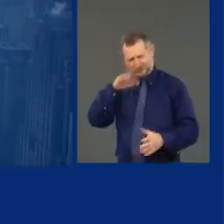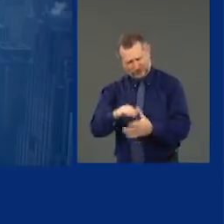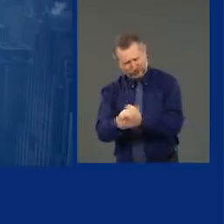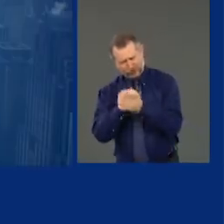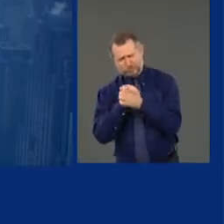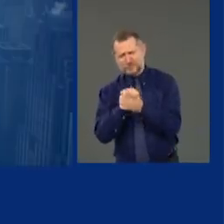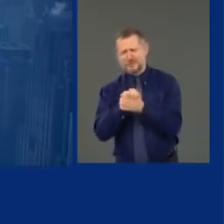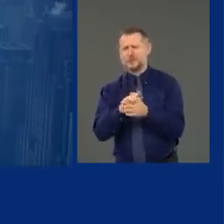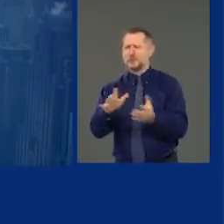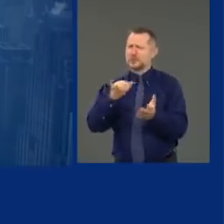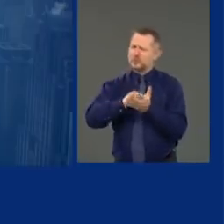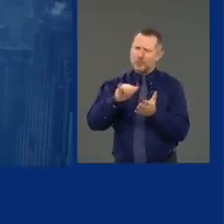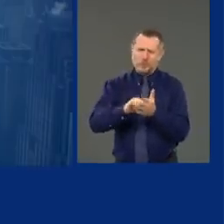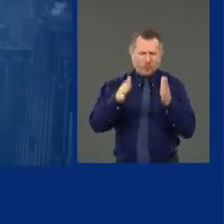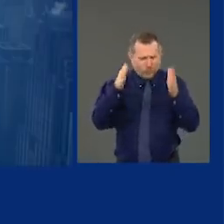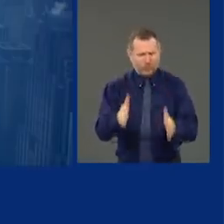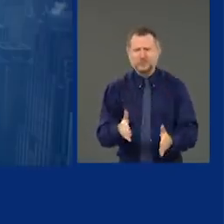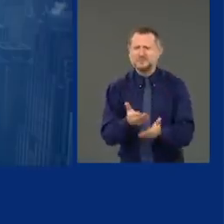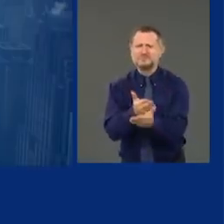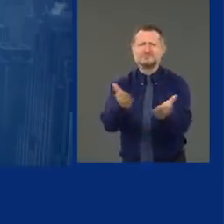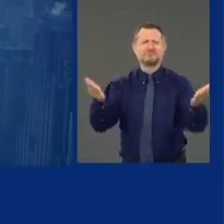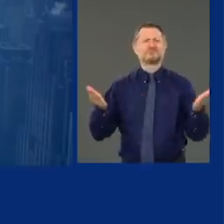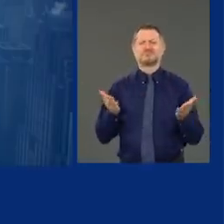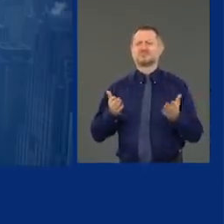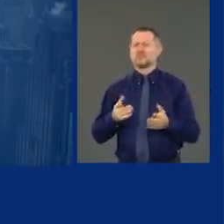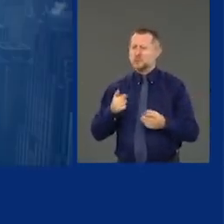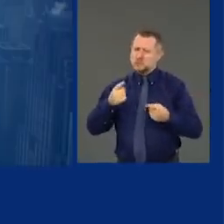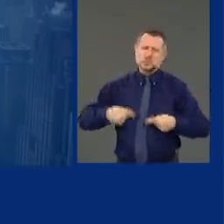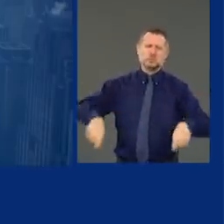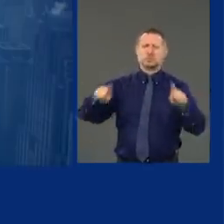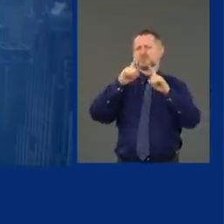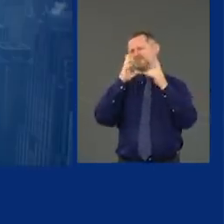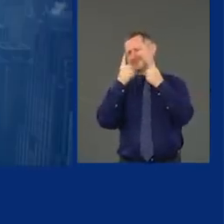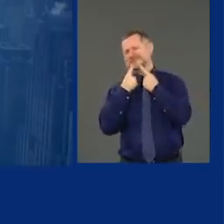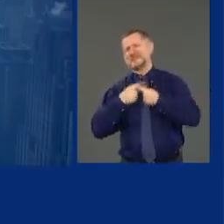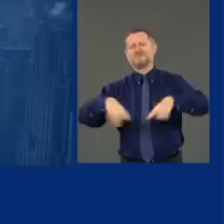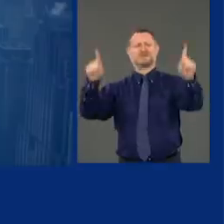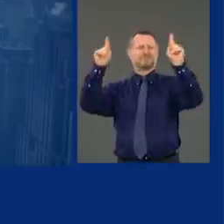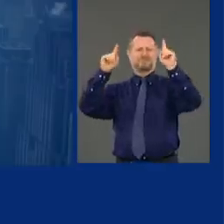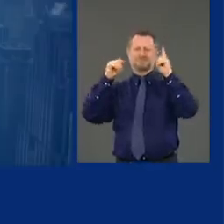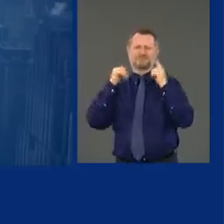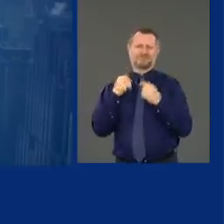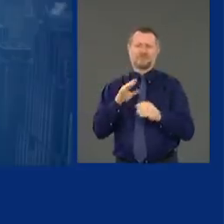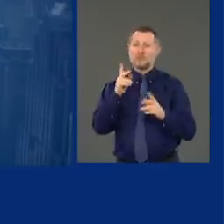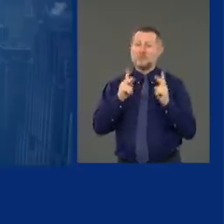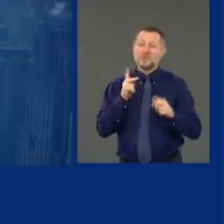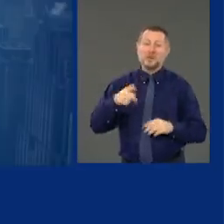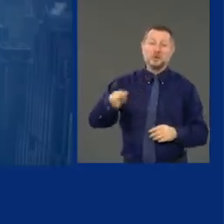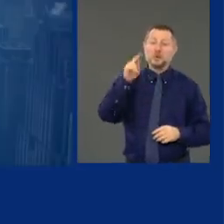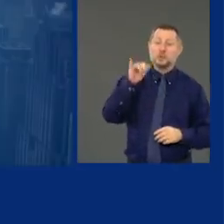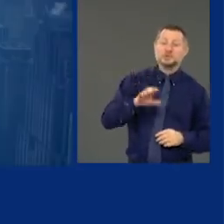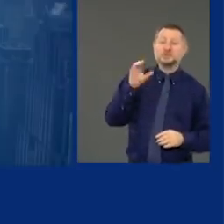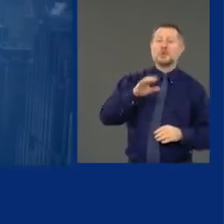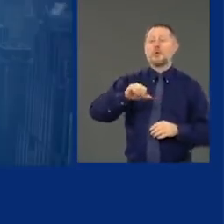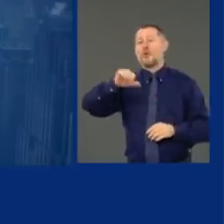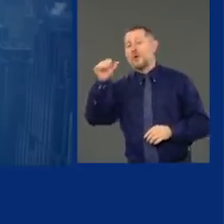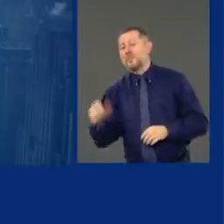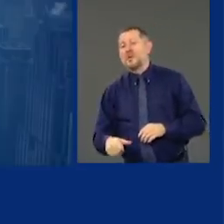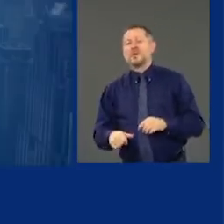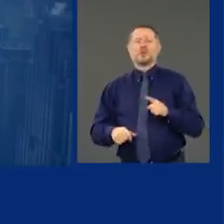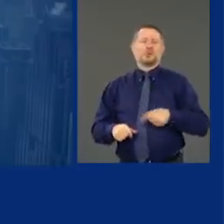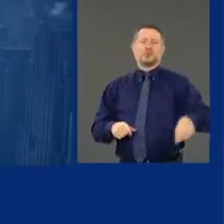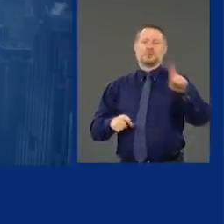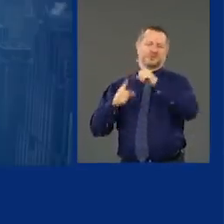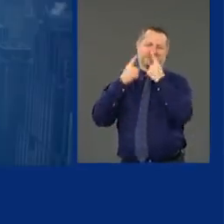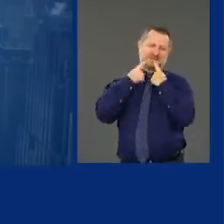congratulations to the people of New York State because they did this. People of New York City did this. People of Albany did this. They